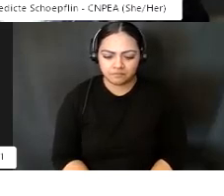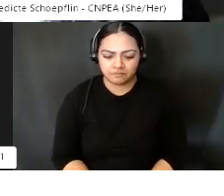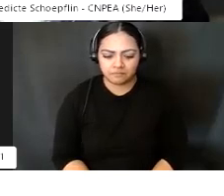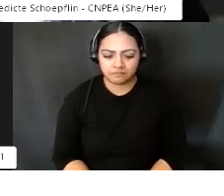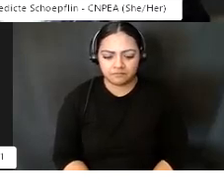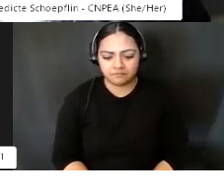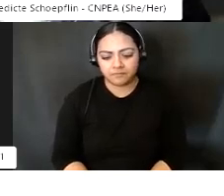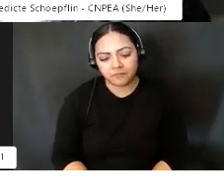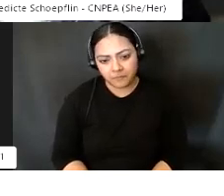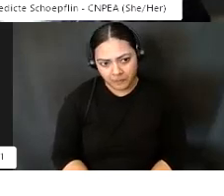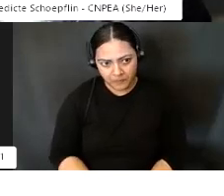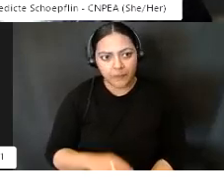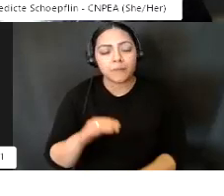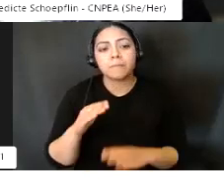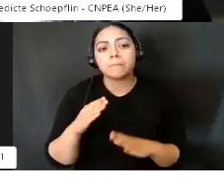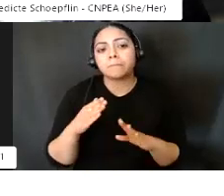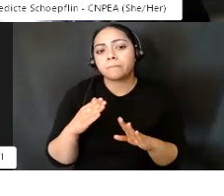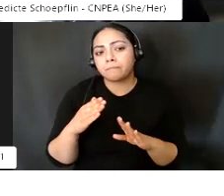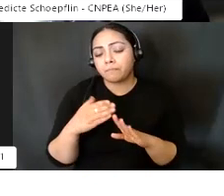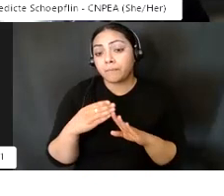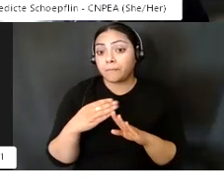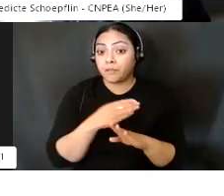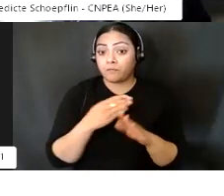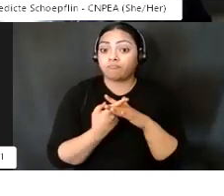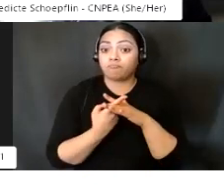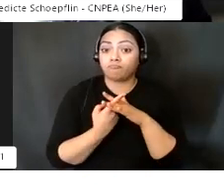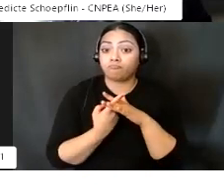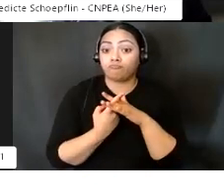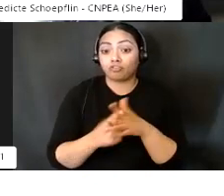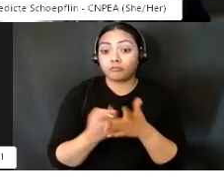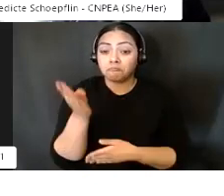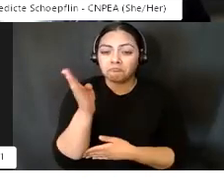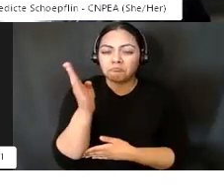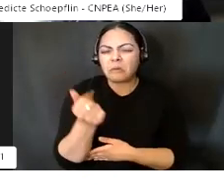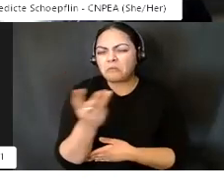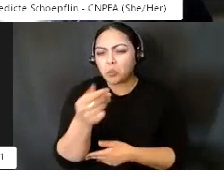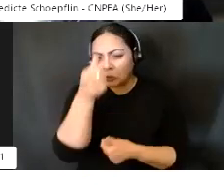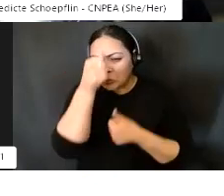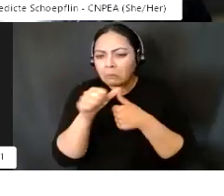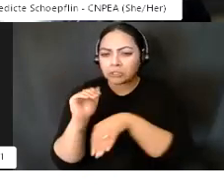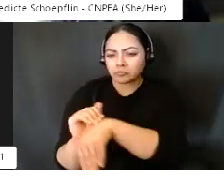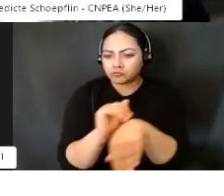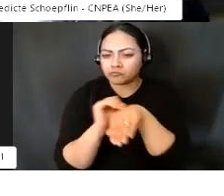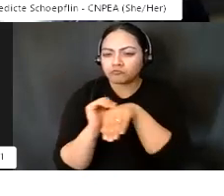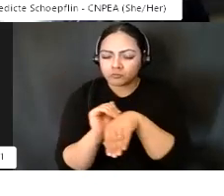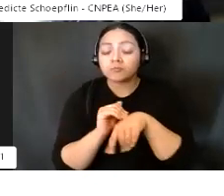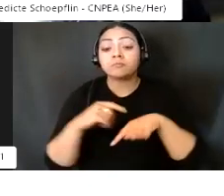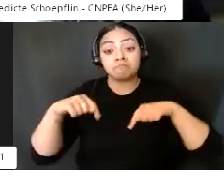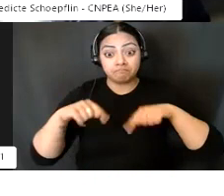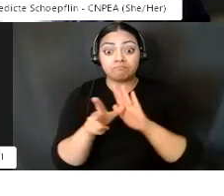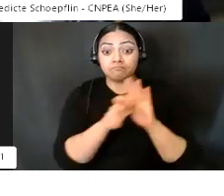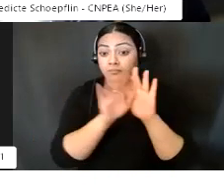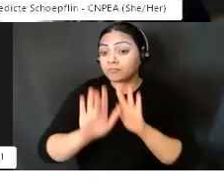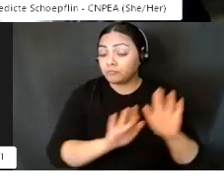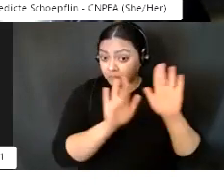So before we launch into the topic of today's webinar, just a couple of reminders. Since this event is recorded,